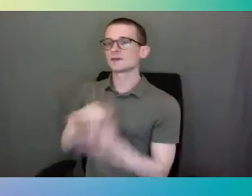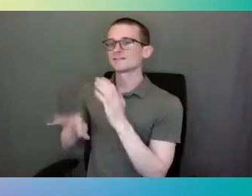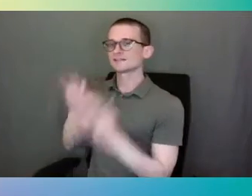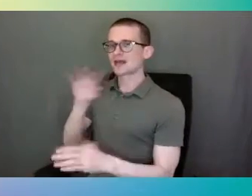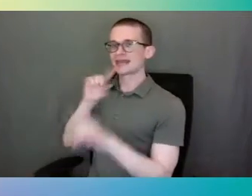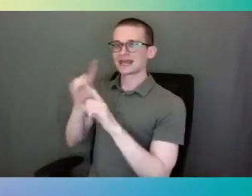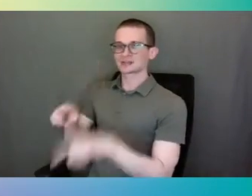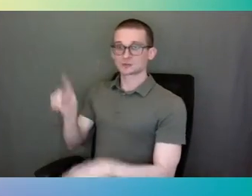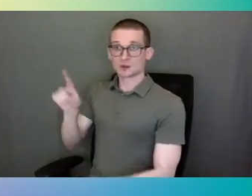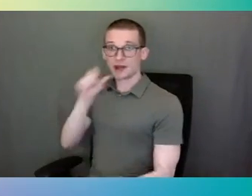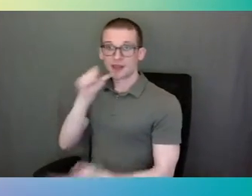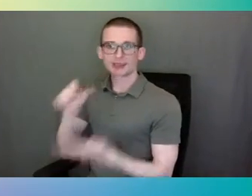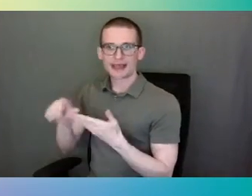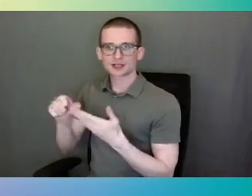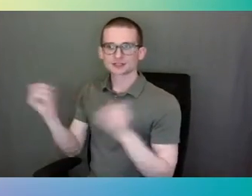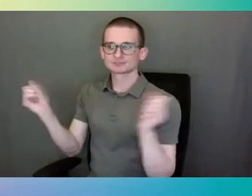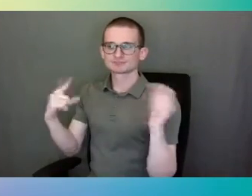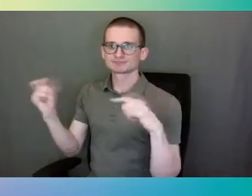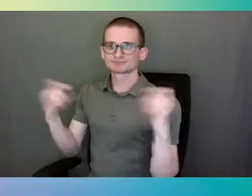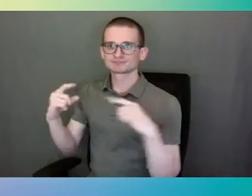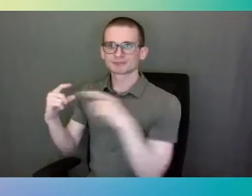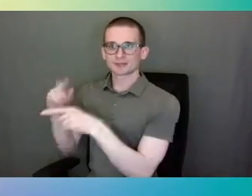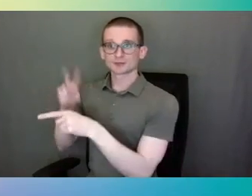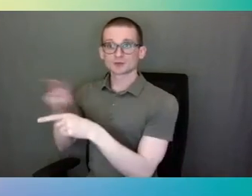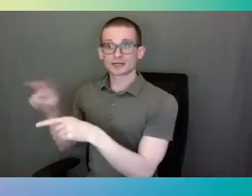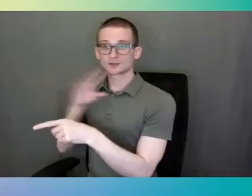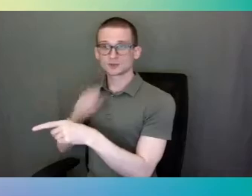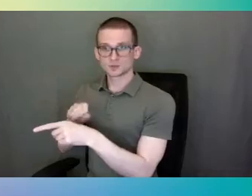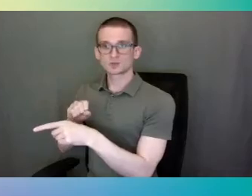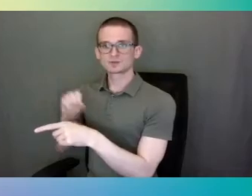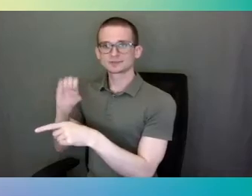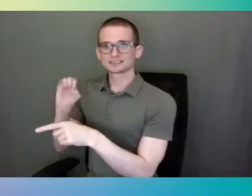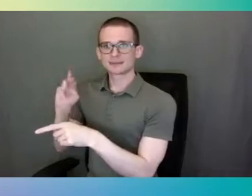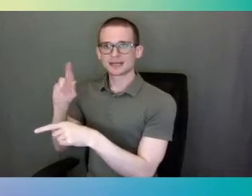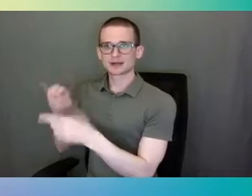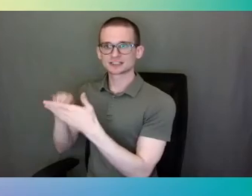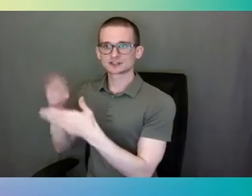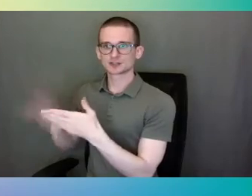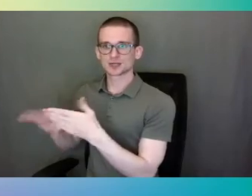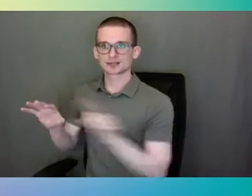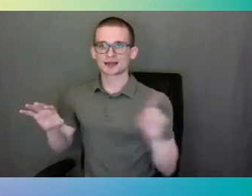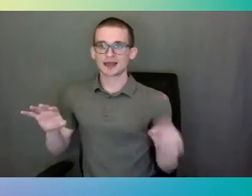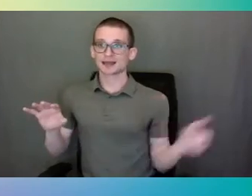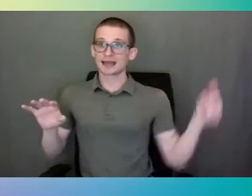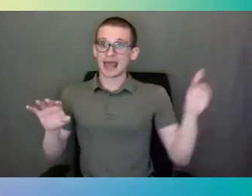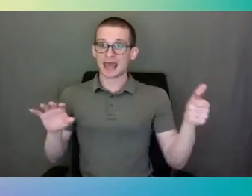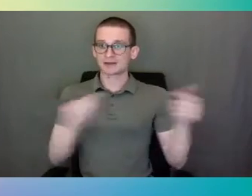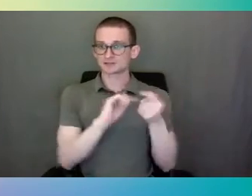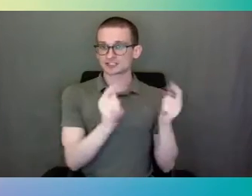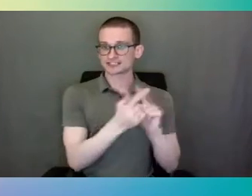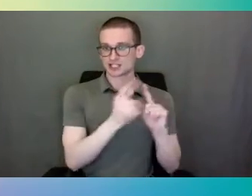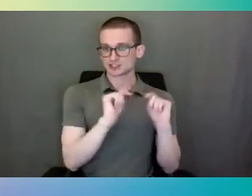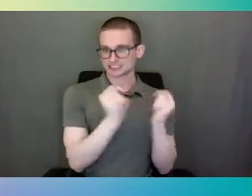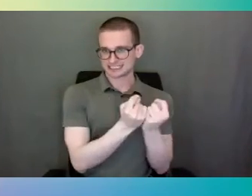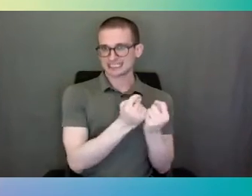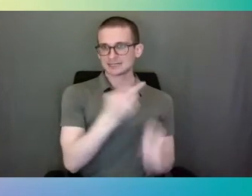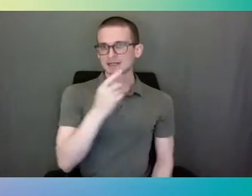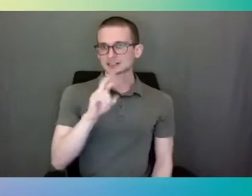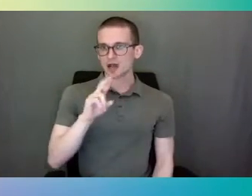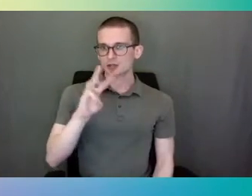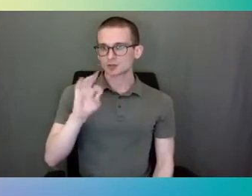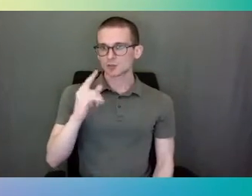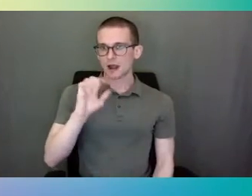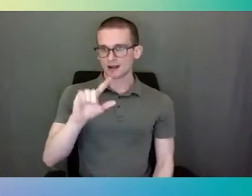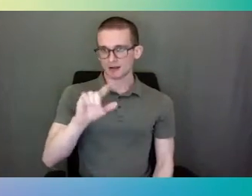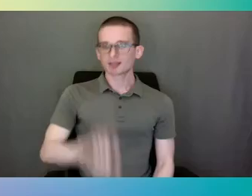between a 21-year-old seminary student and the head of the translation team, Dr. Weigel. So, Kathy, can you please